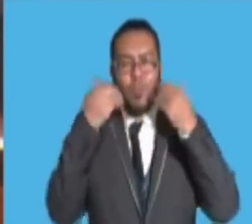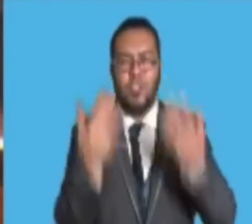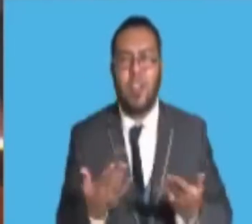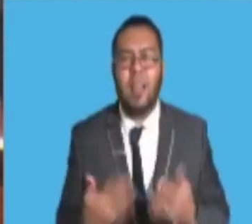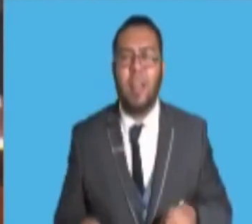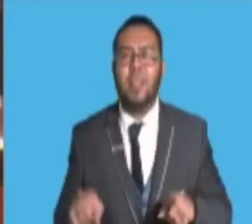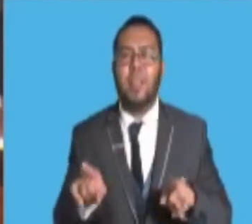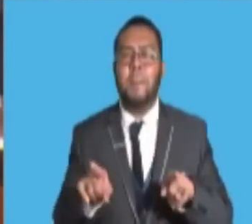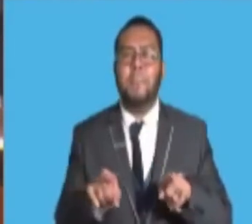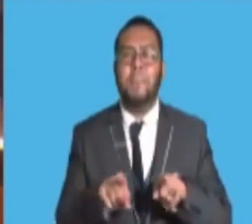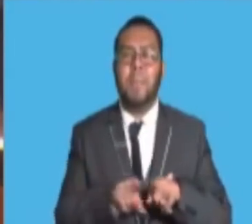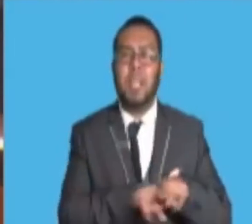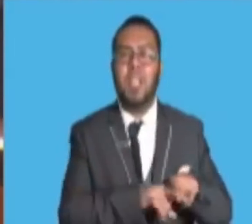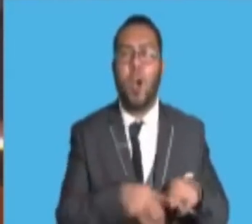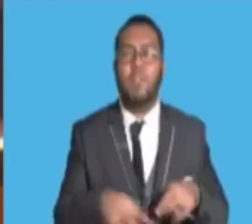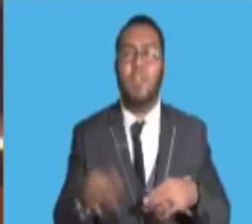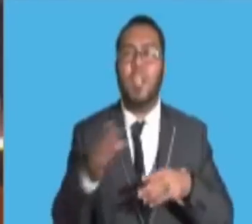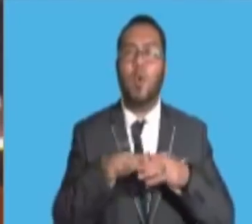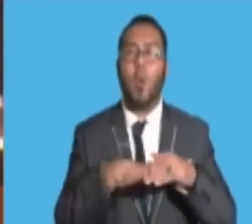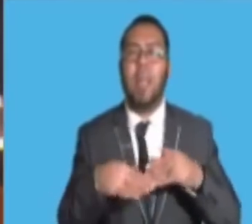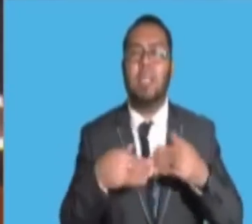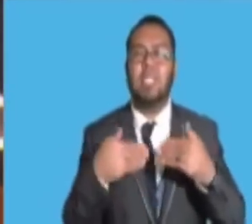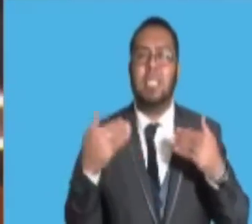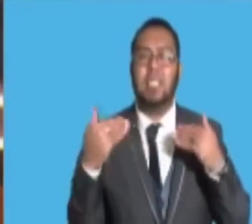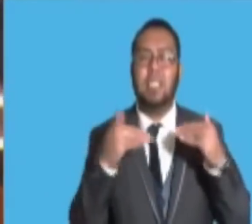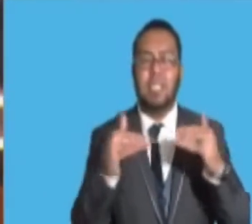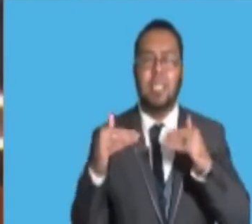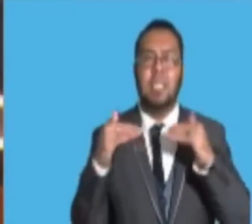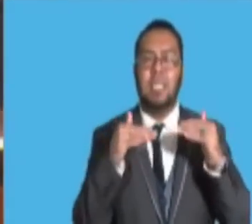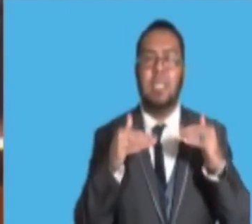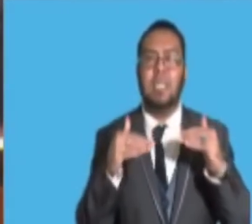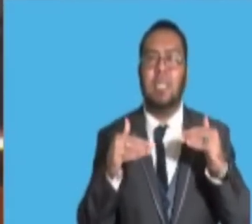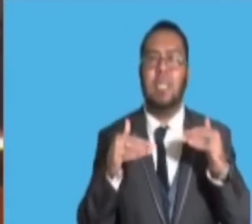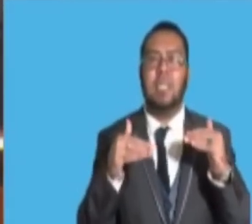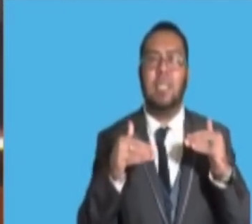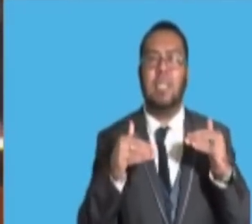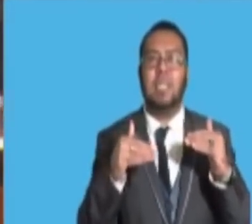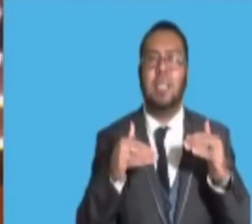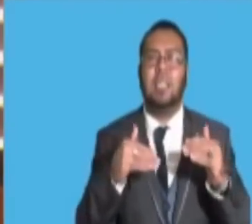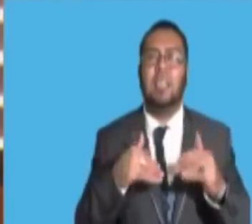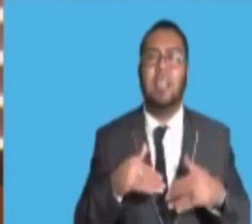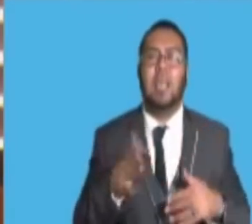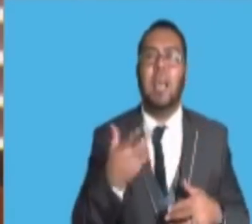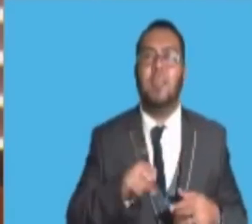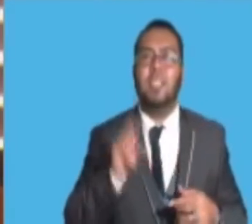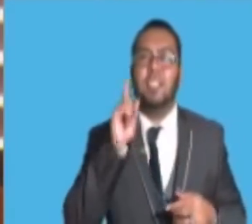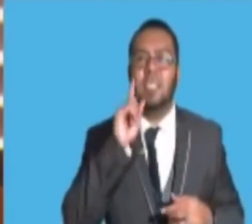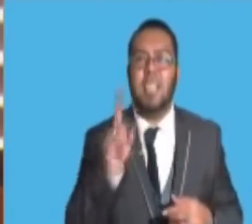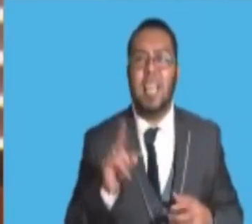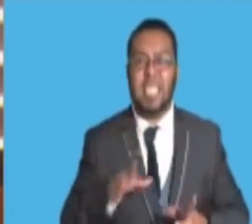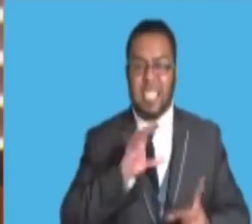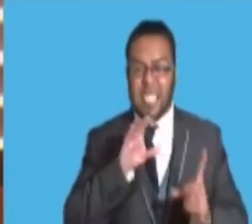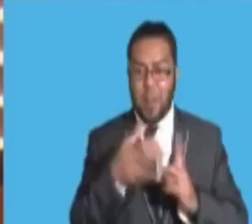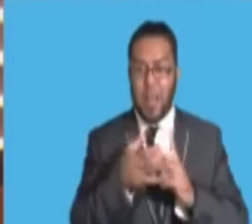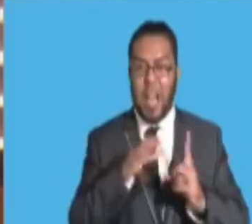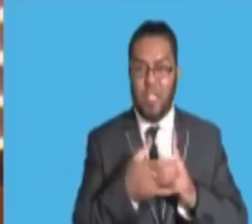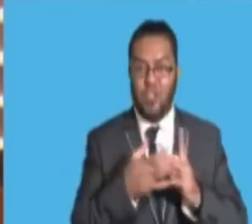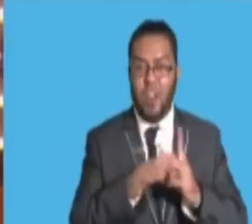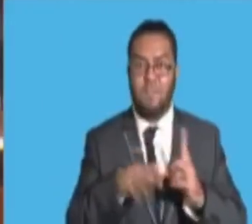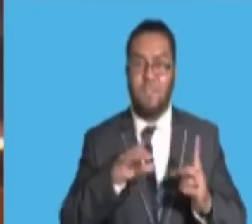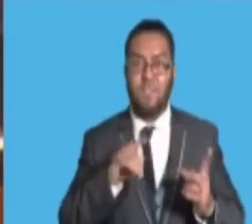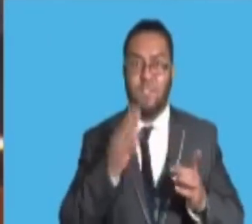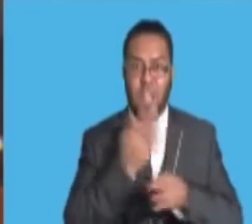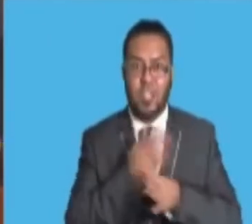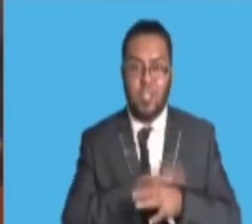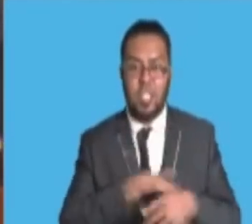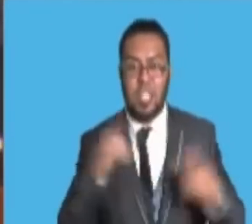equality. My mom is from Witulebu, so when we have large ceremonial functions, I can see that my mother is